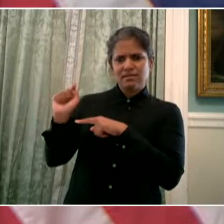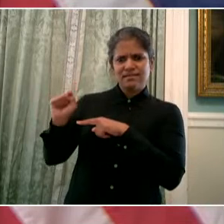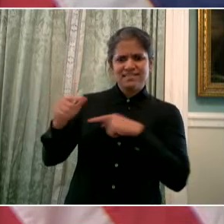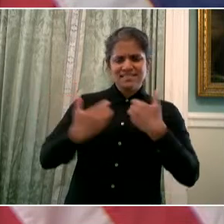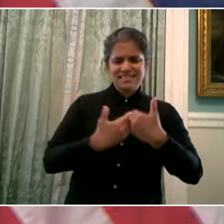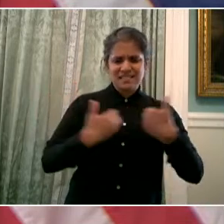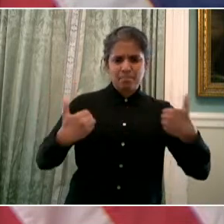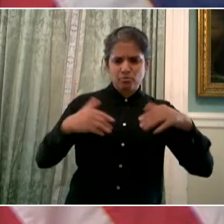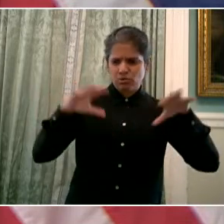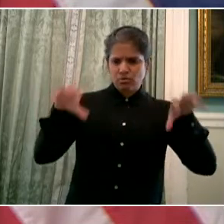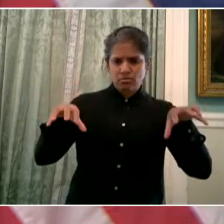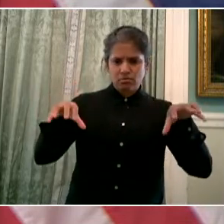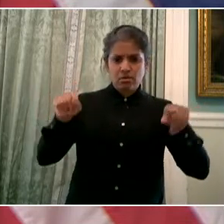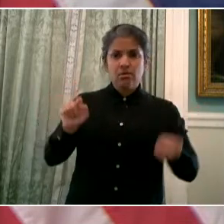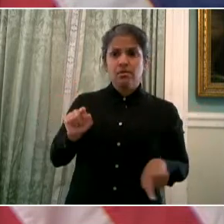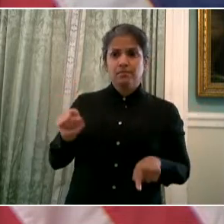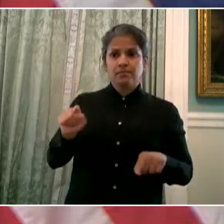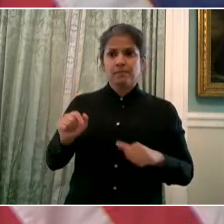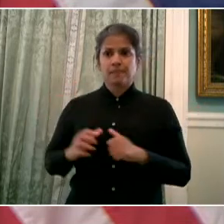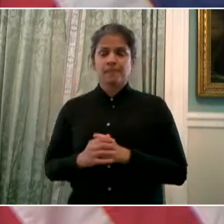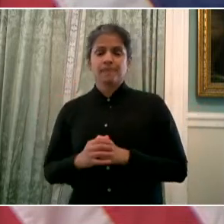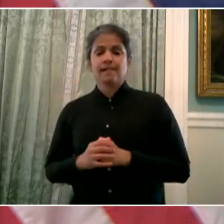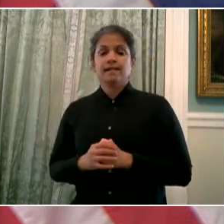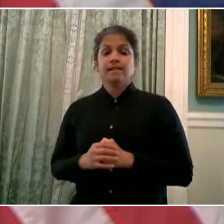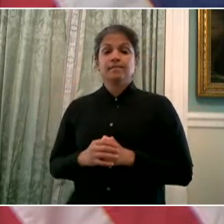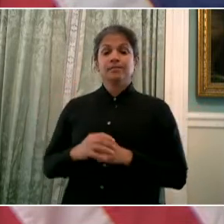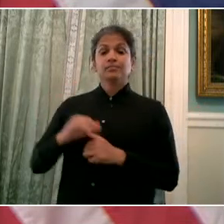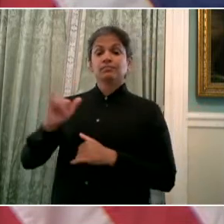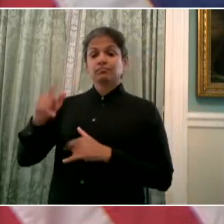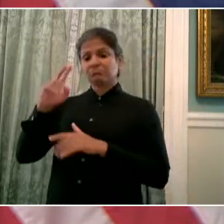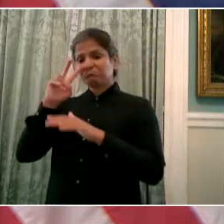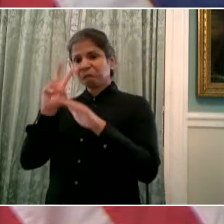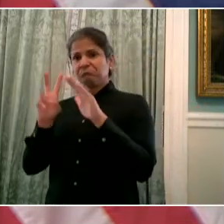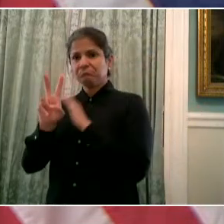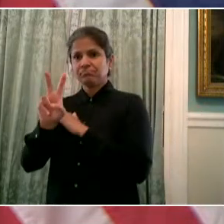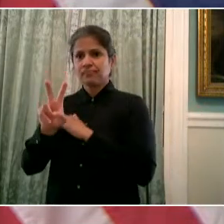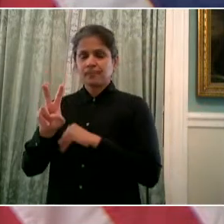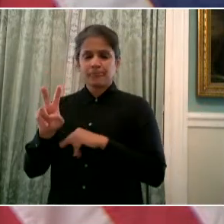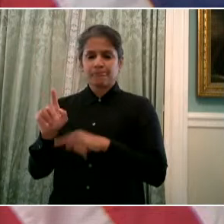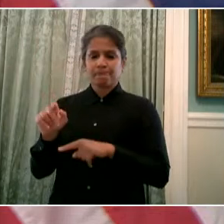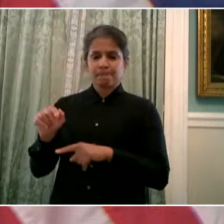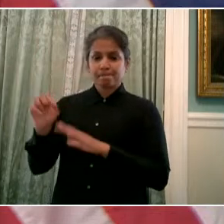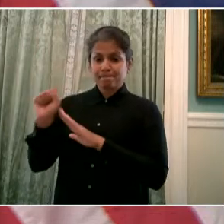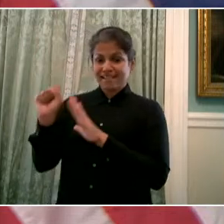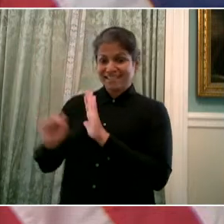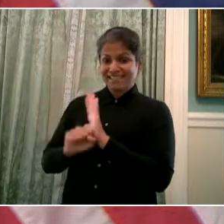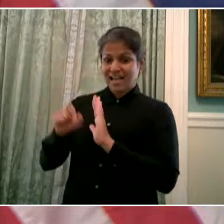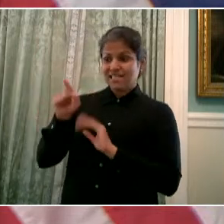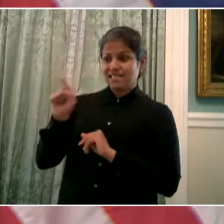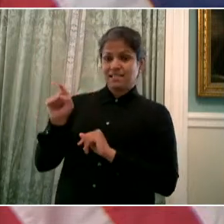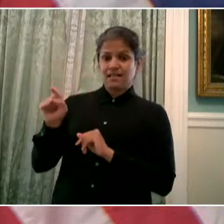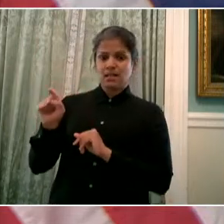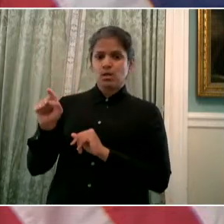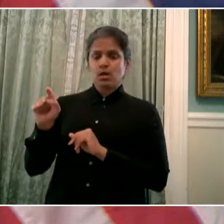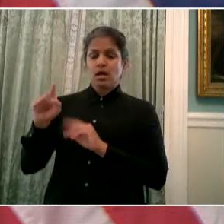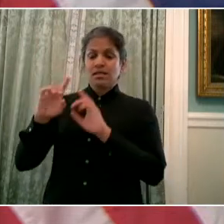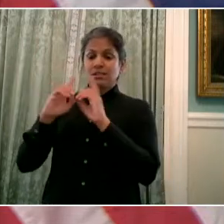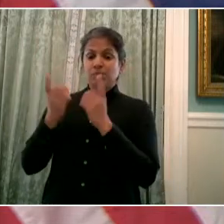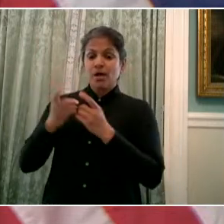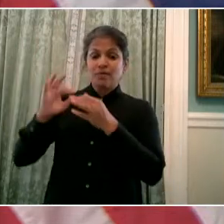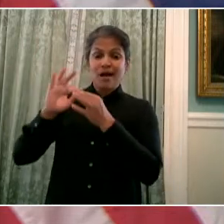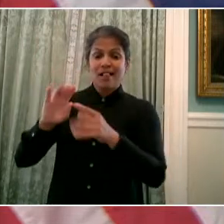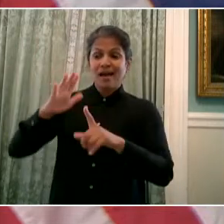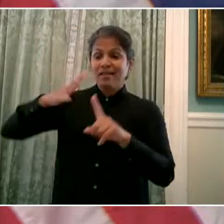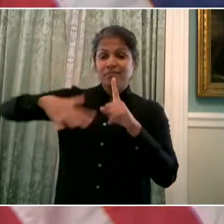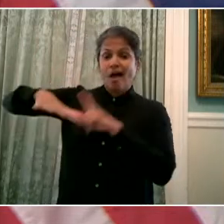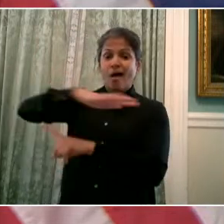State's Department of Environmental Conservation. They put out their forecast every day for the next day, and that forecasting for air